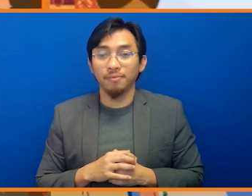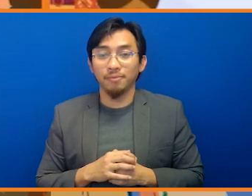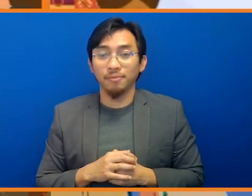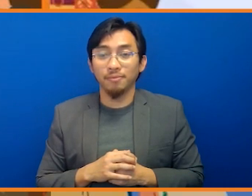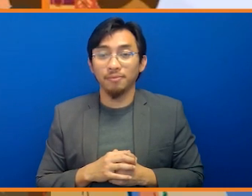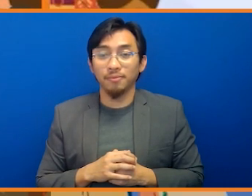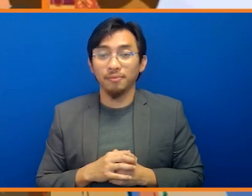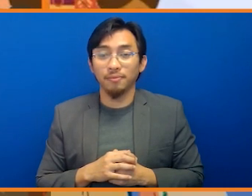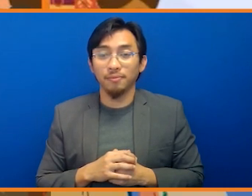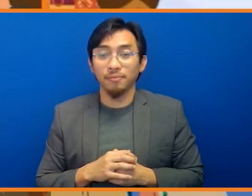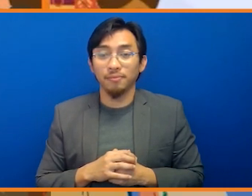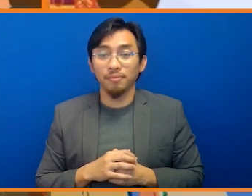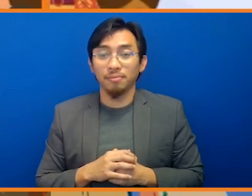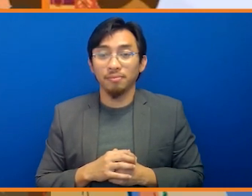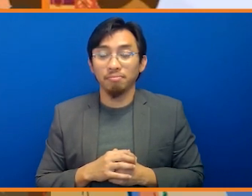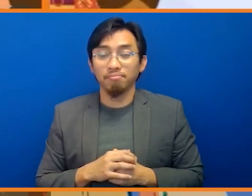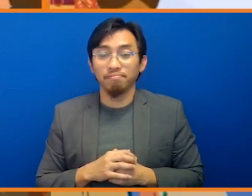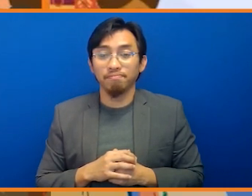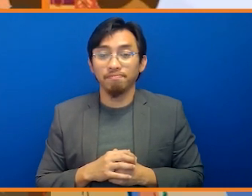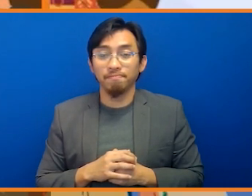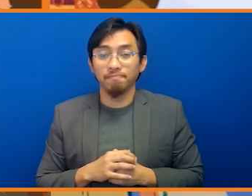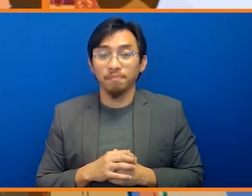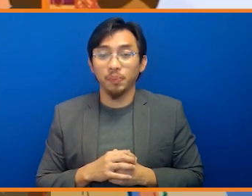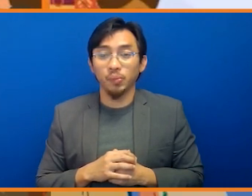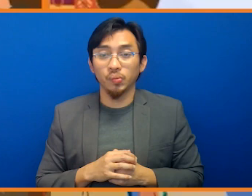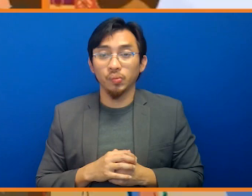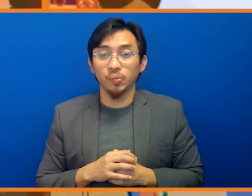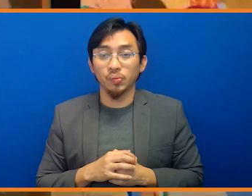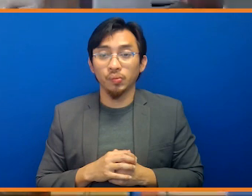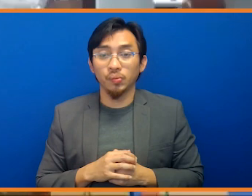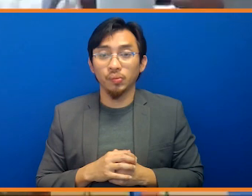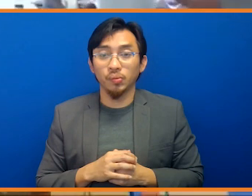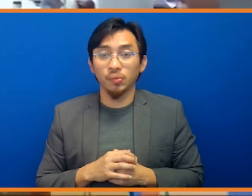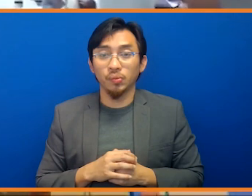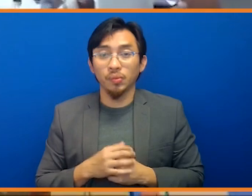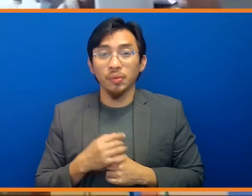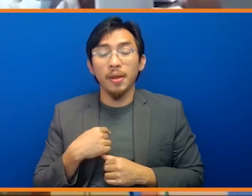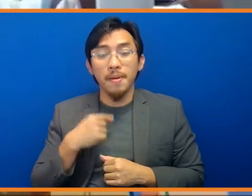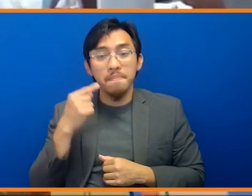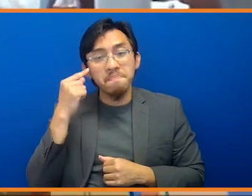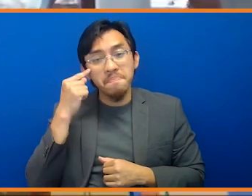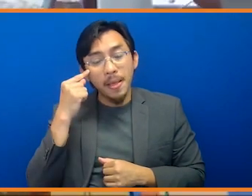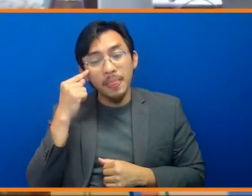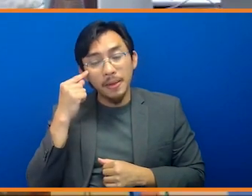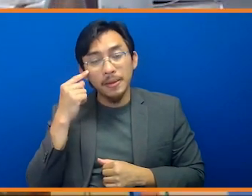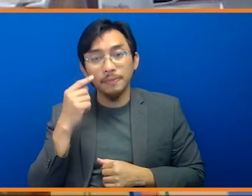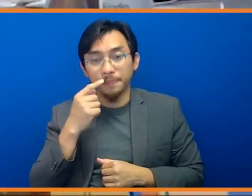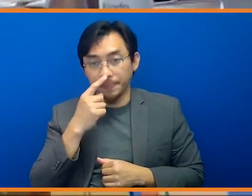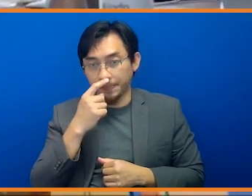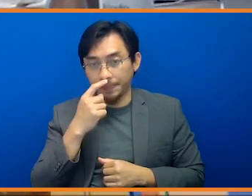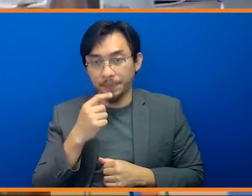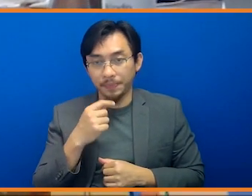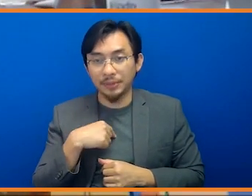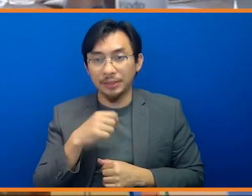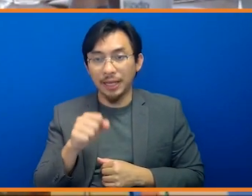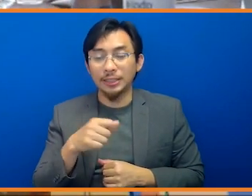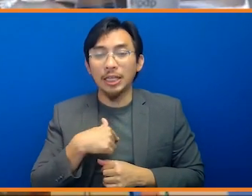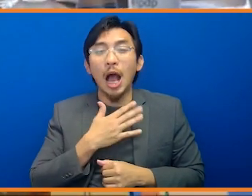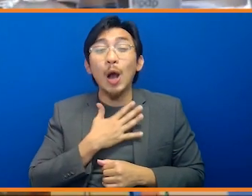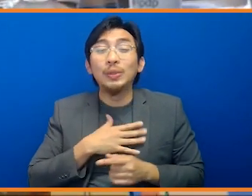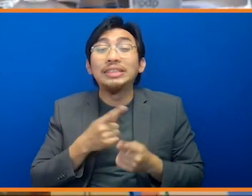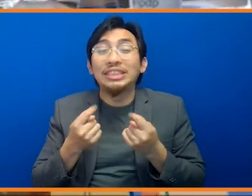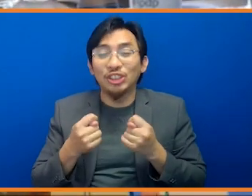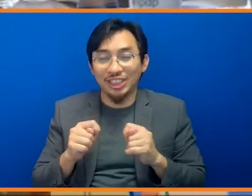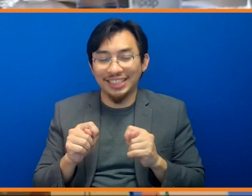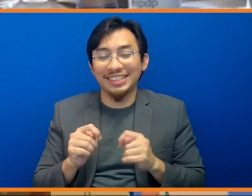Think Yeah.